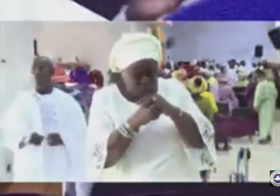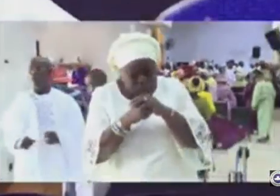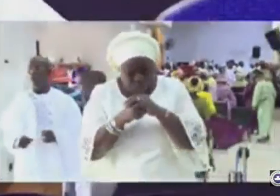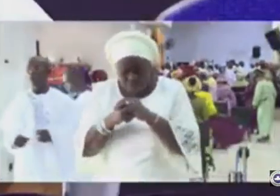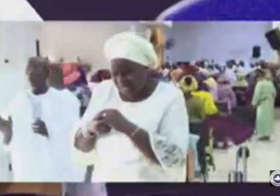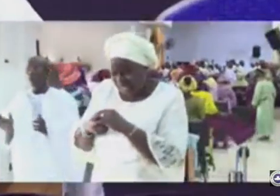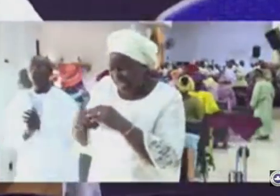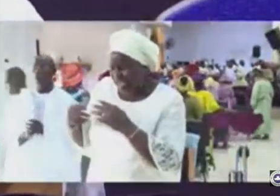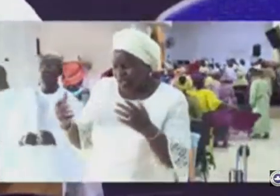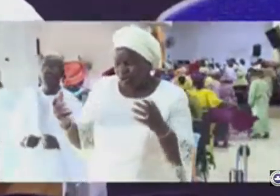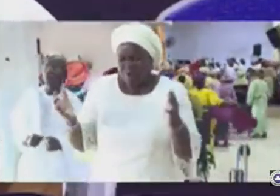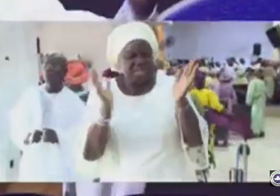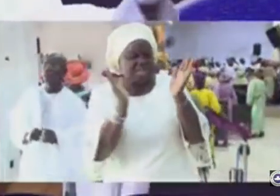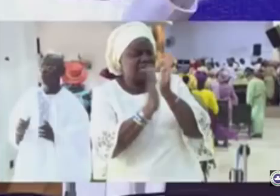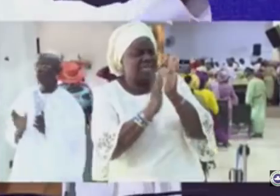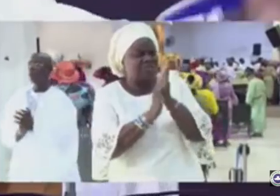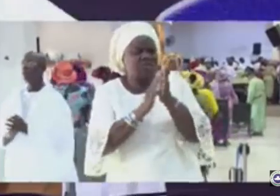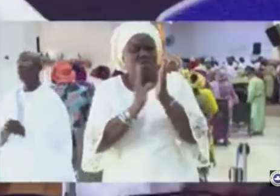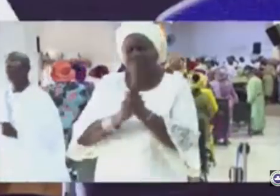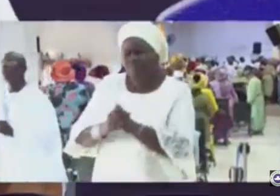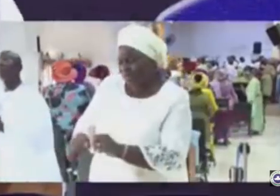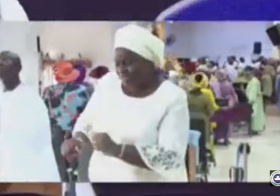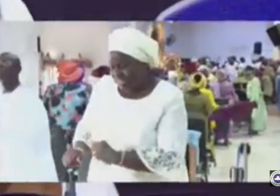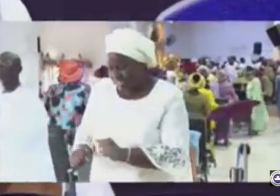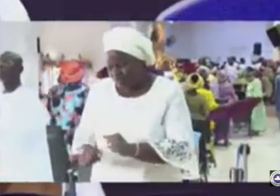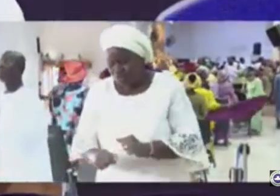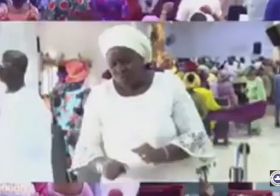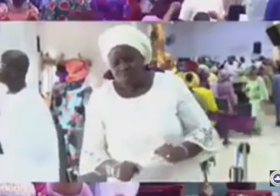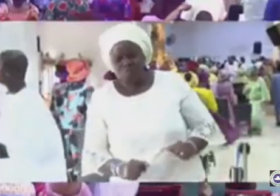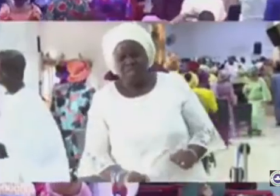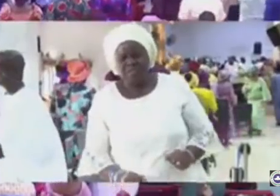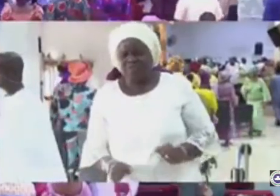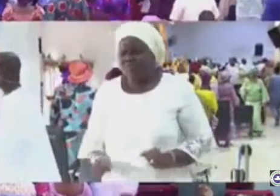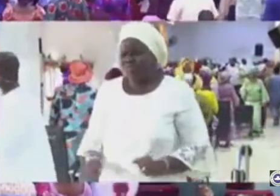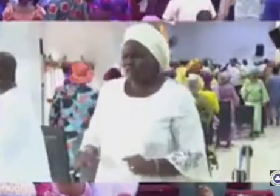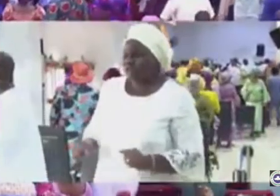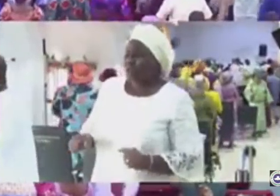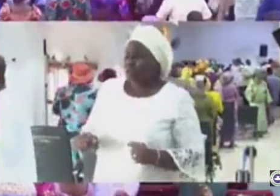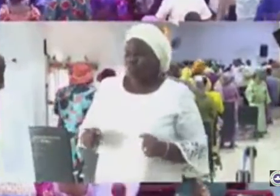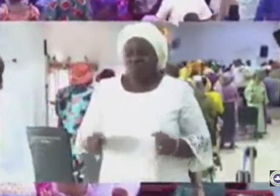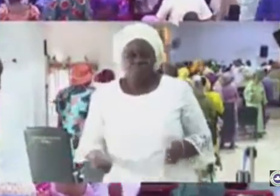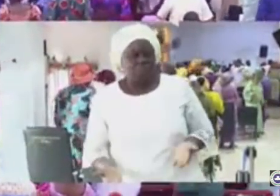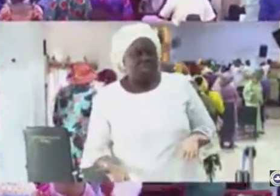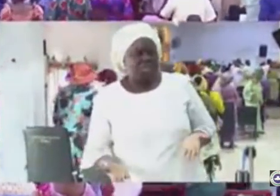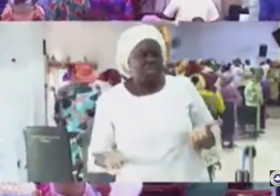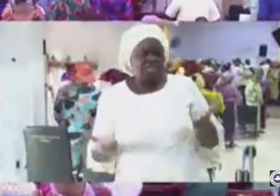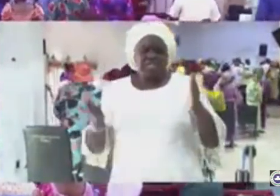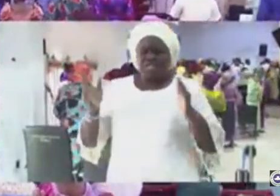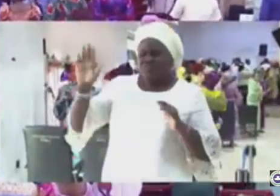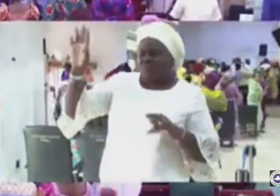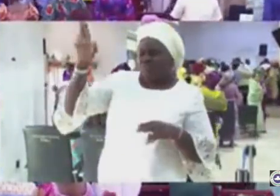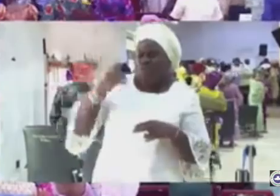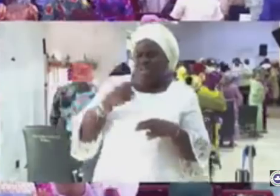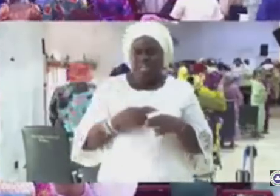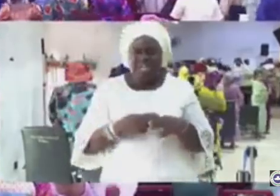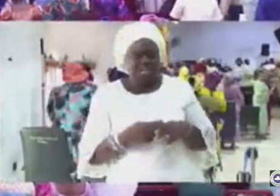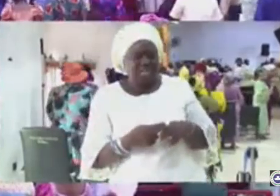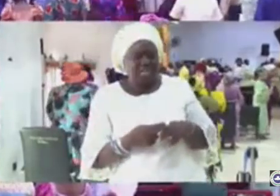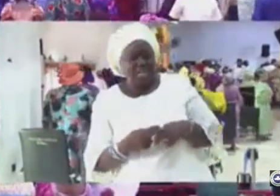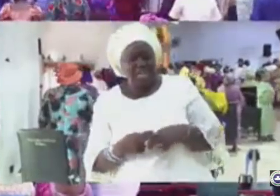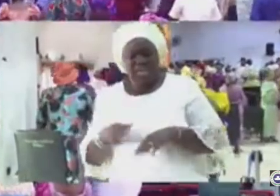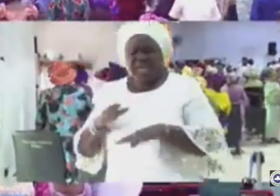unto him. Let's dance unto him. Let's magnify his holy name. There is no